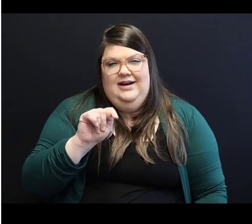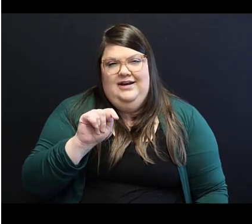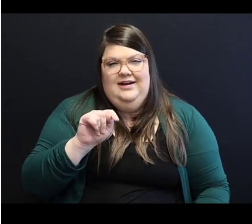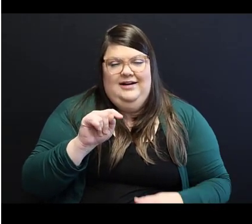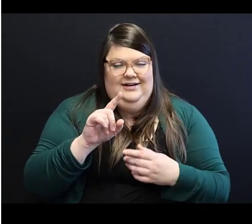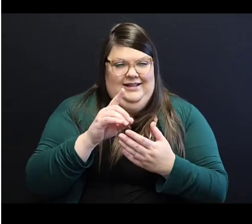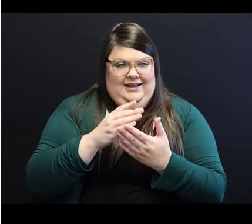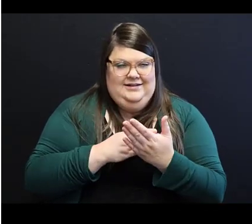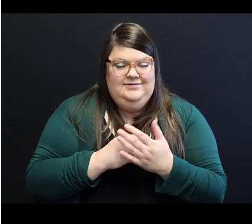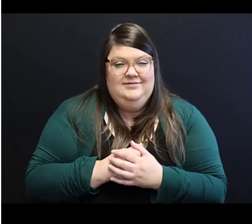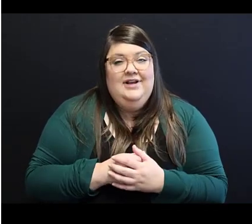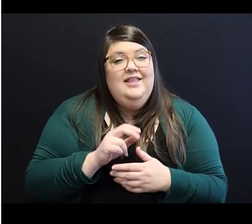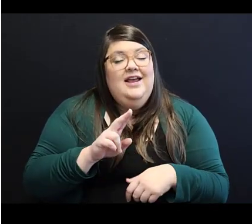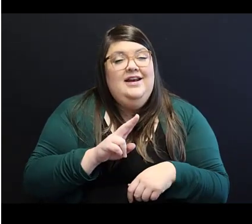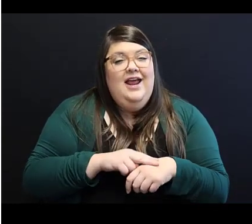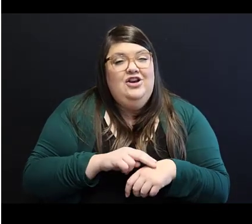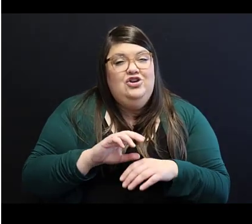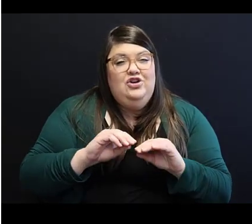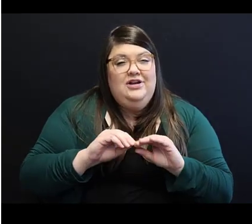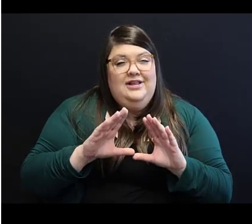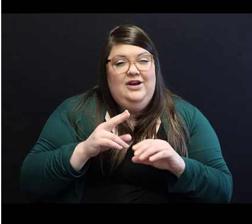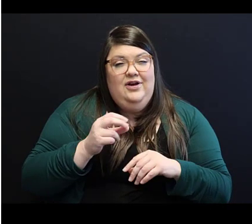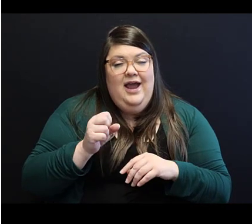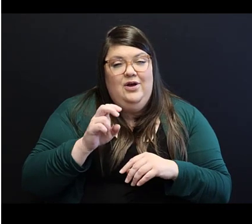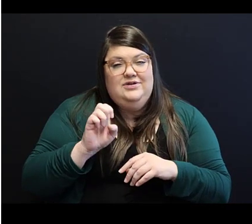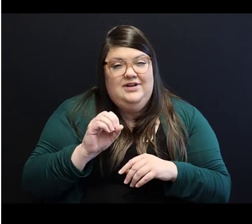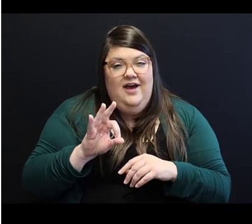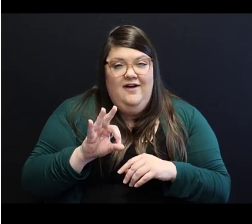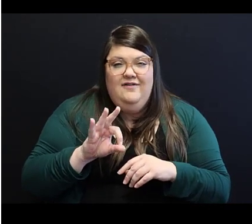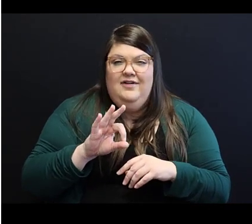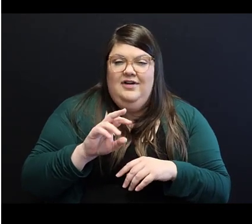National Clearinghouse of Rehabilitation Training Materials,